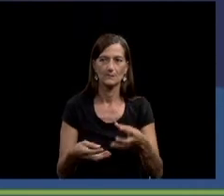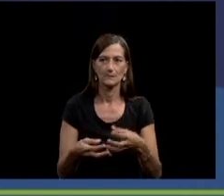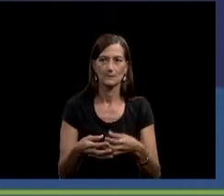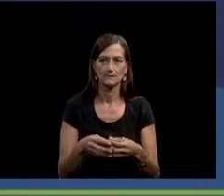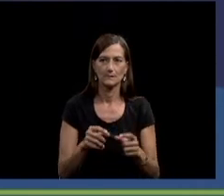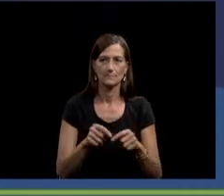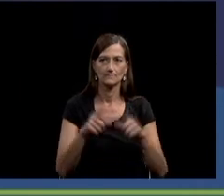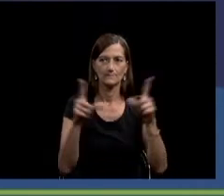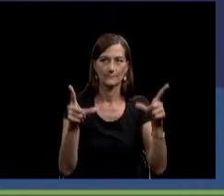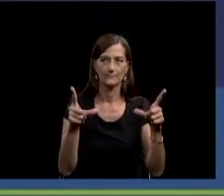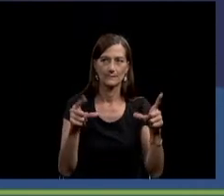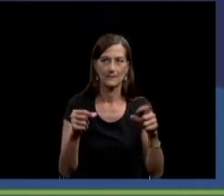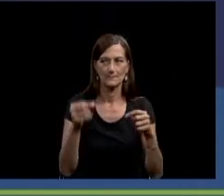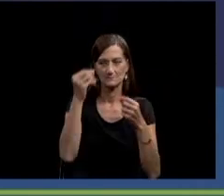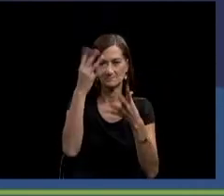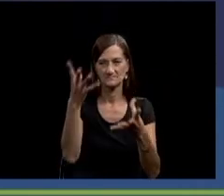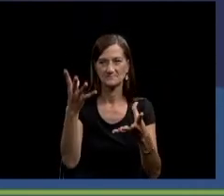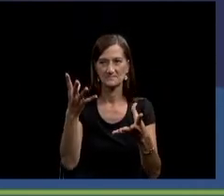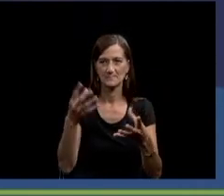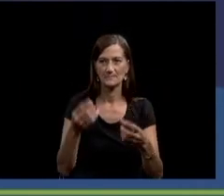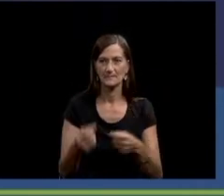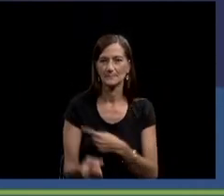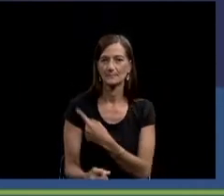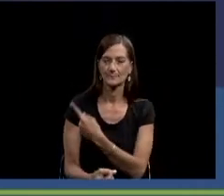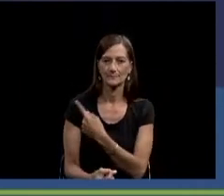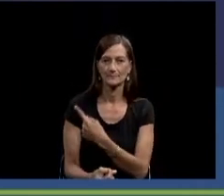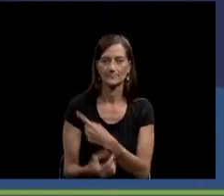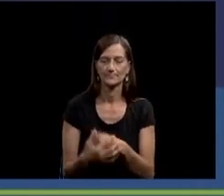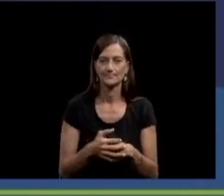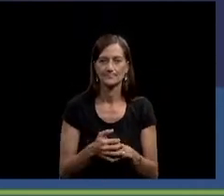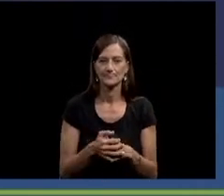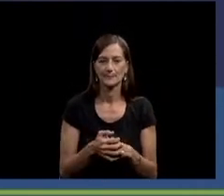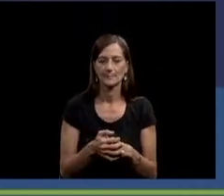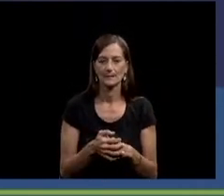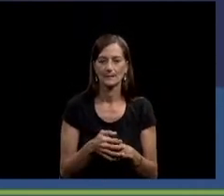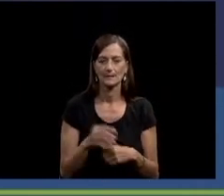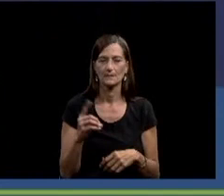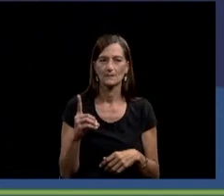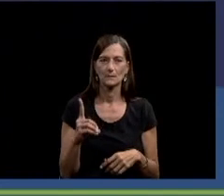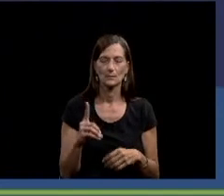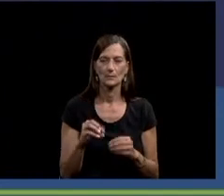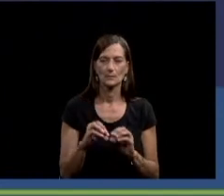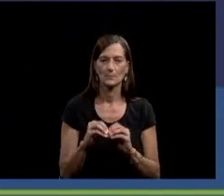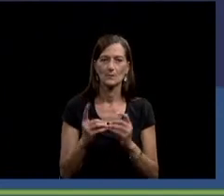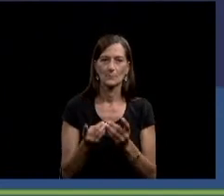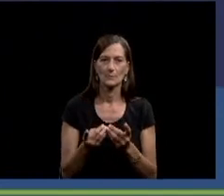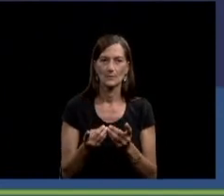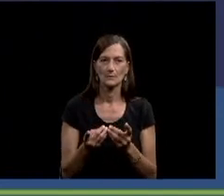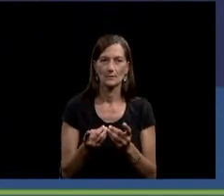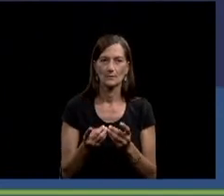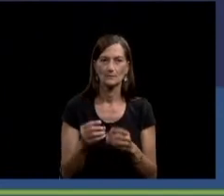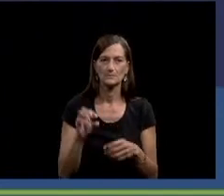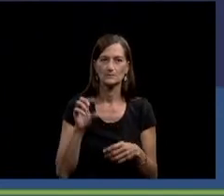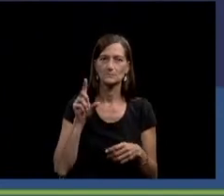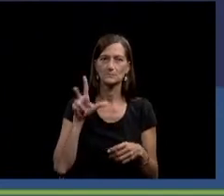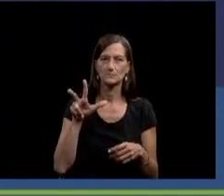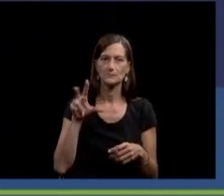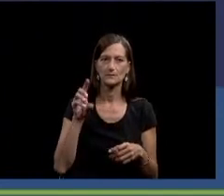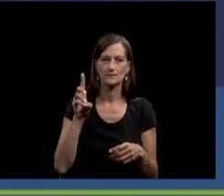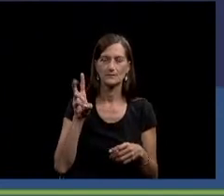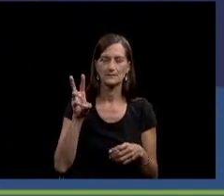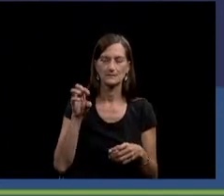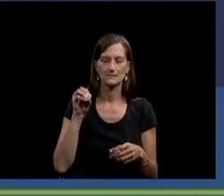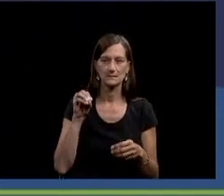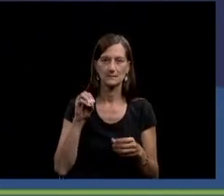conversation. The department is currently authorized for 260 sworn positions and right around 100 civilian support staff.